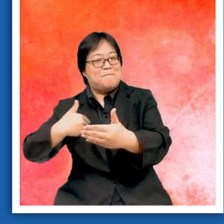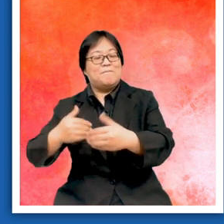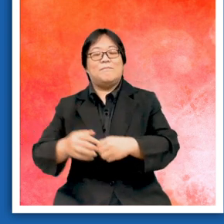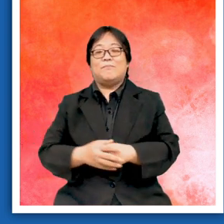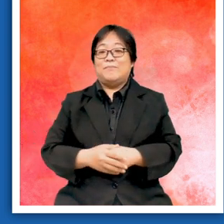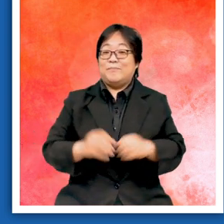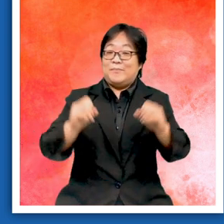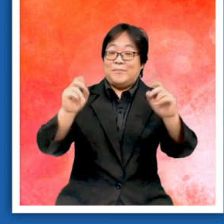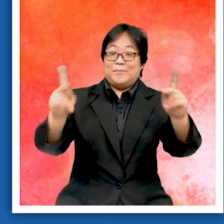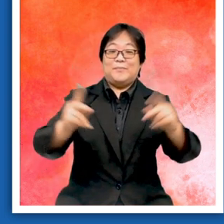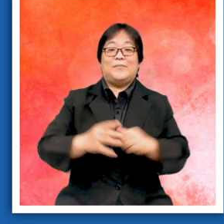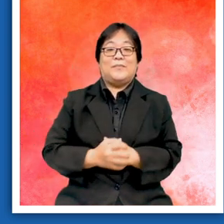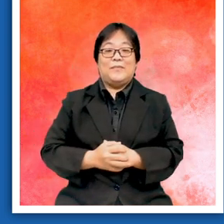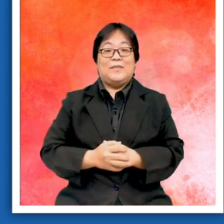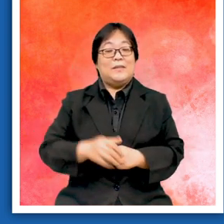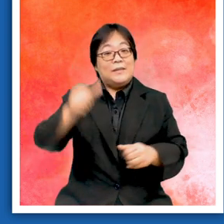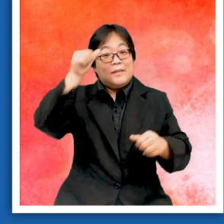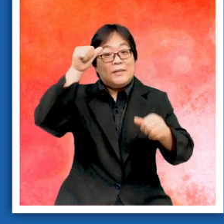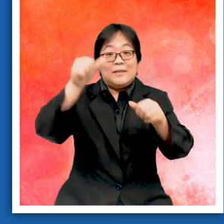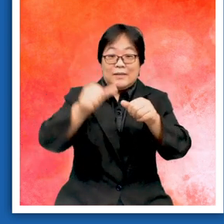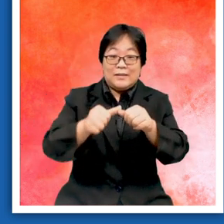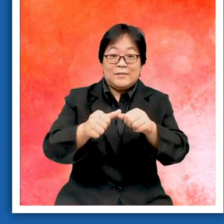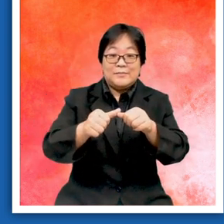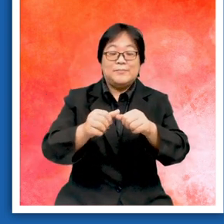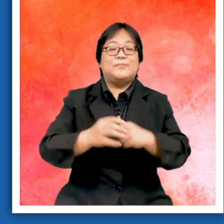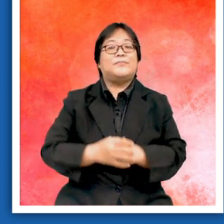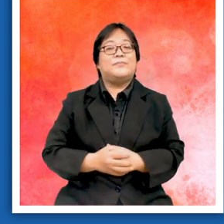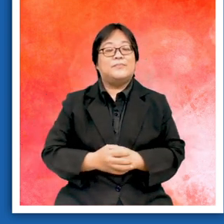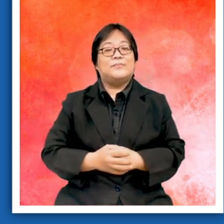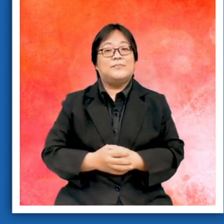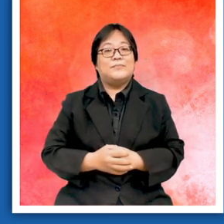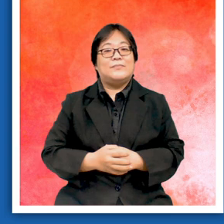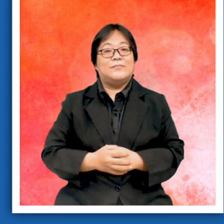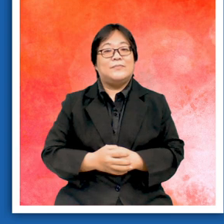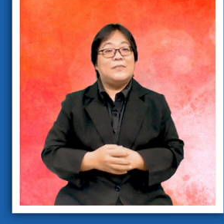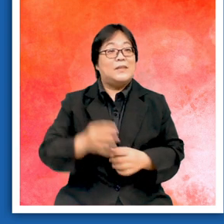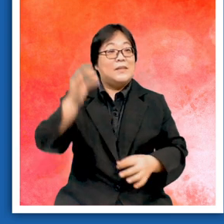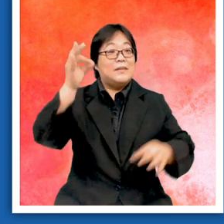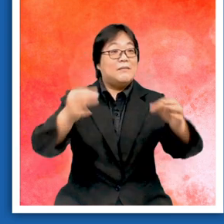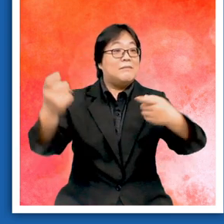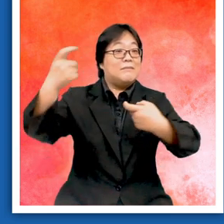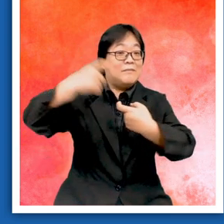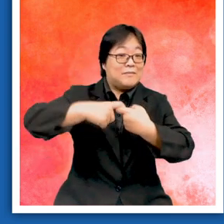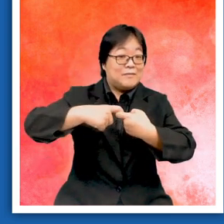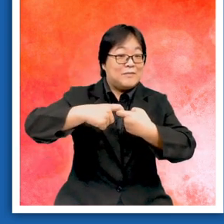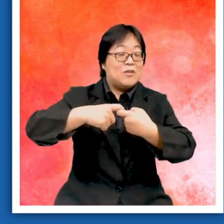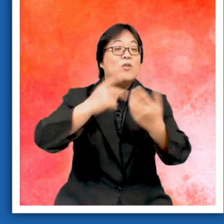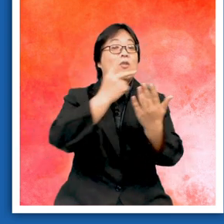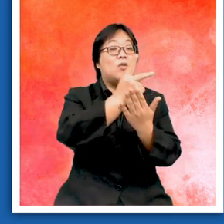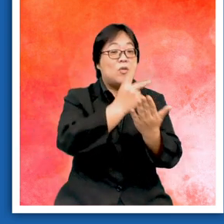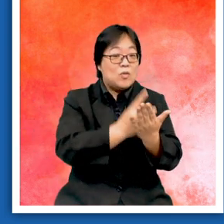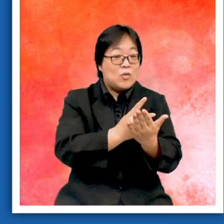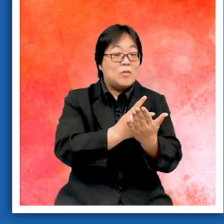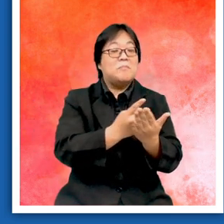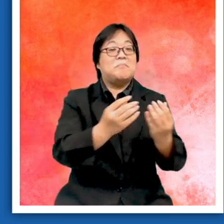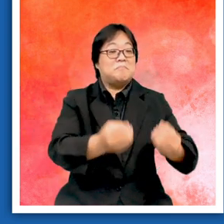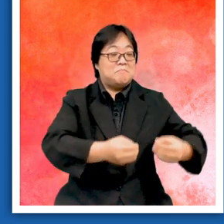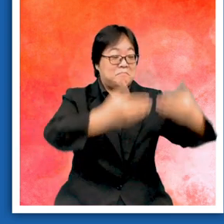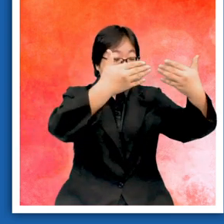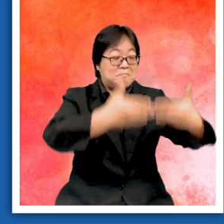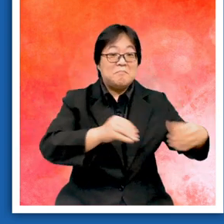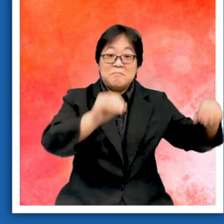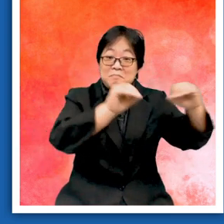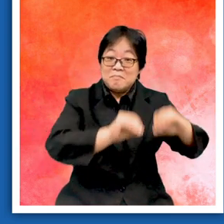here. Okay. Remember, if it is related to the cause